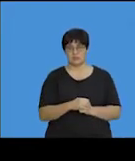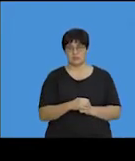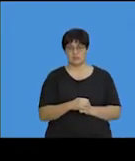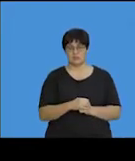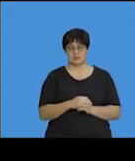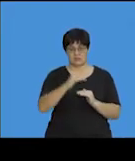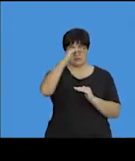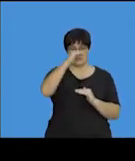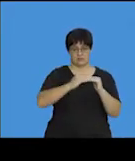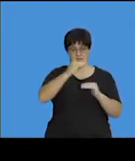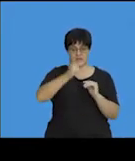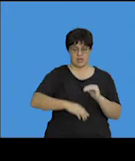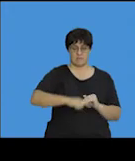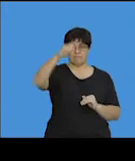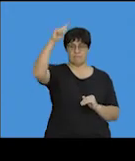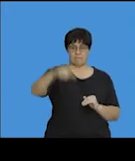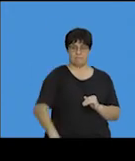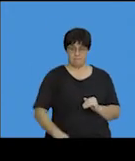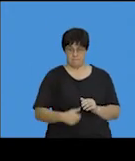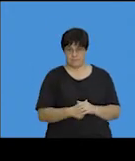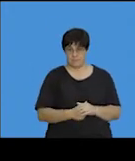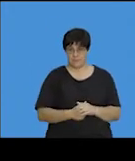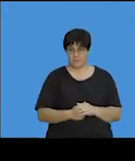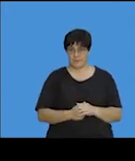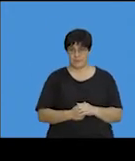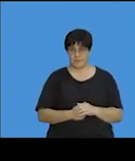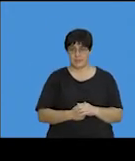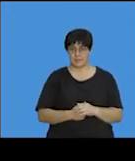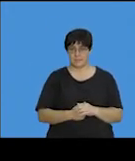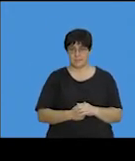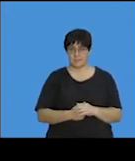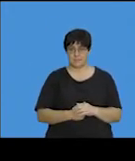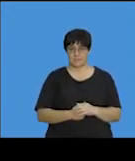calculate, this is what they're asking, is this little distance.